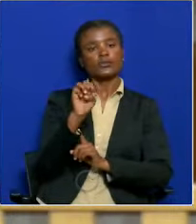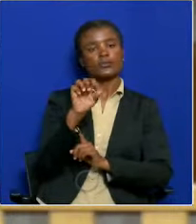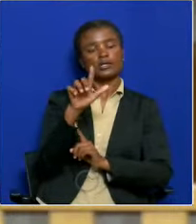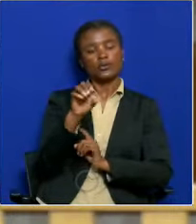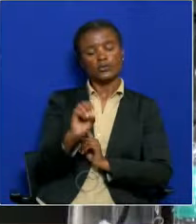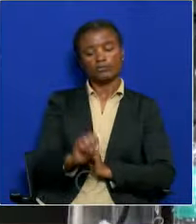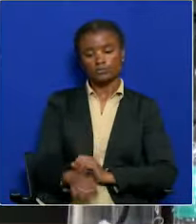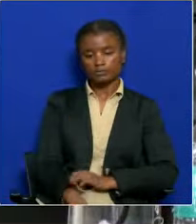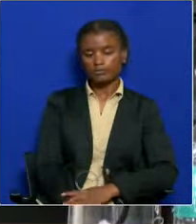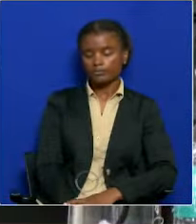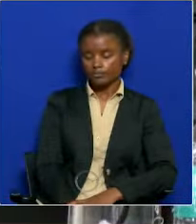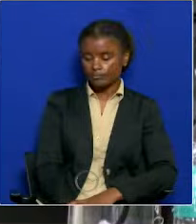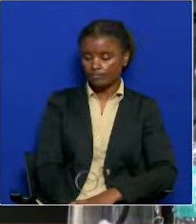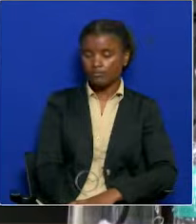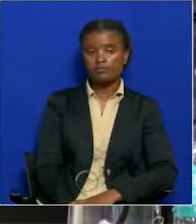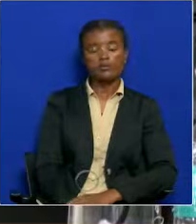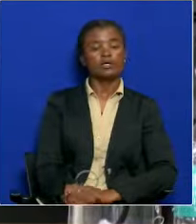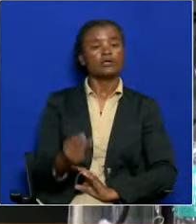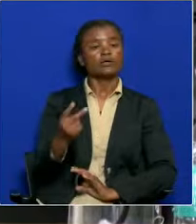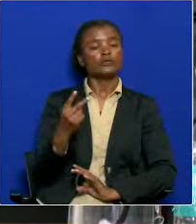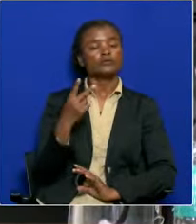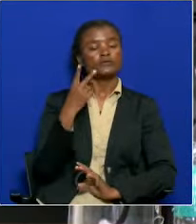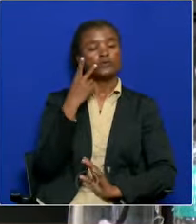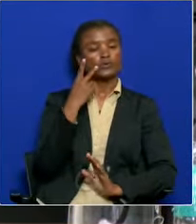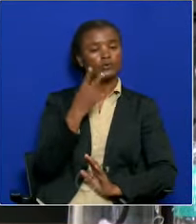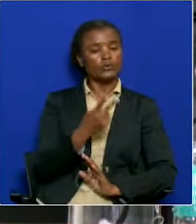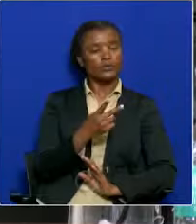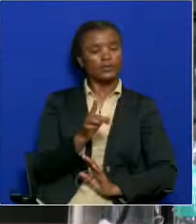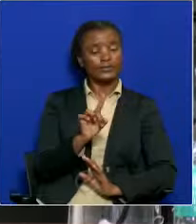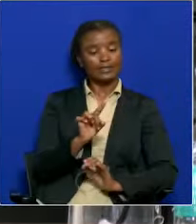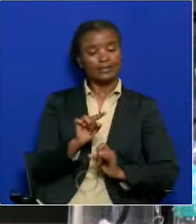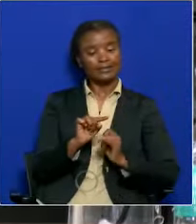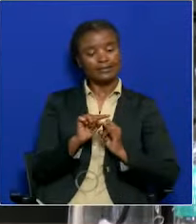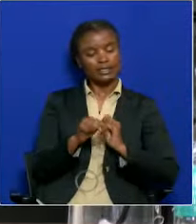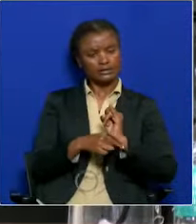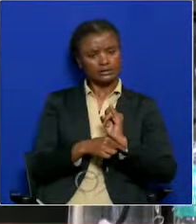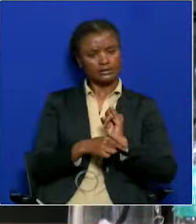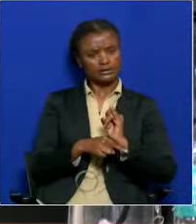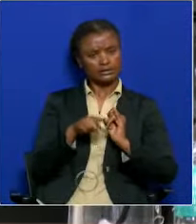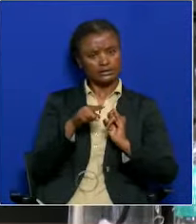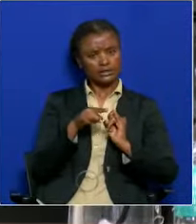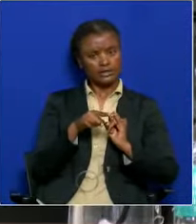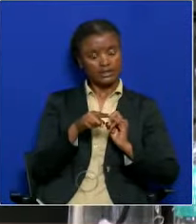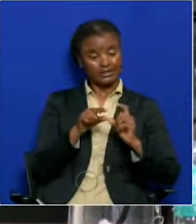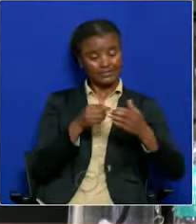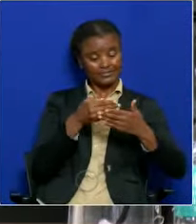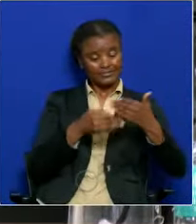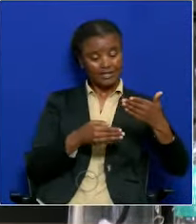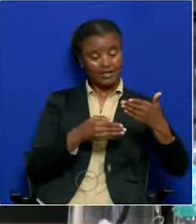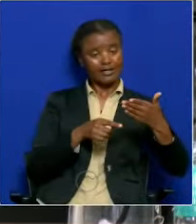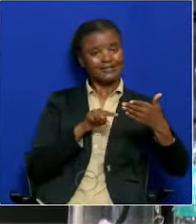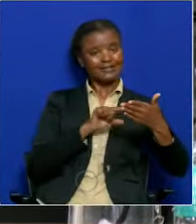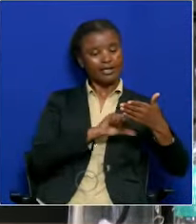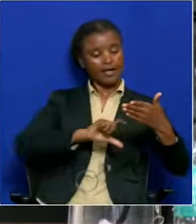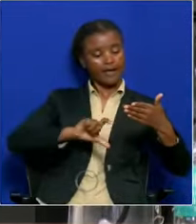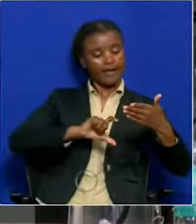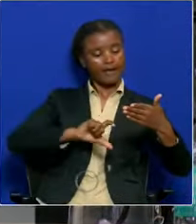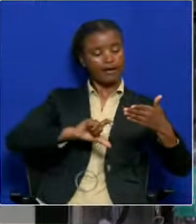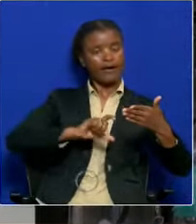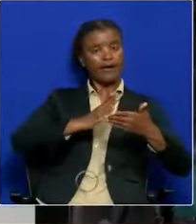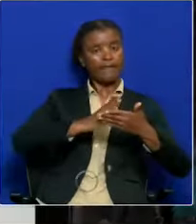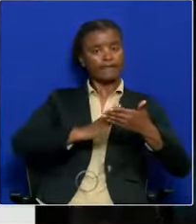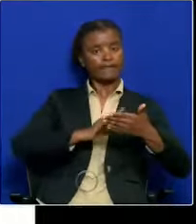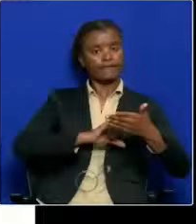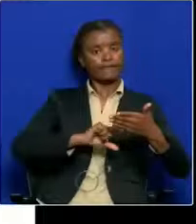And if you look at the sort of the last half of it, is mainly related to General Kumalo and appointment of family members